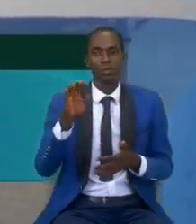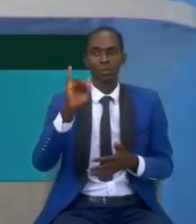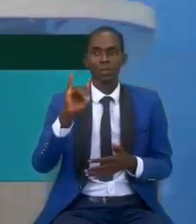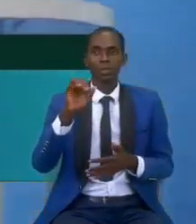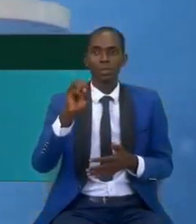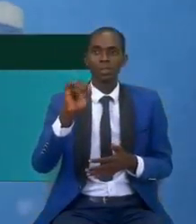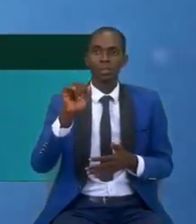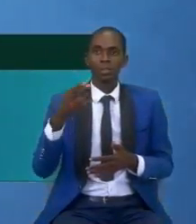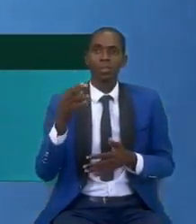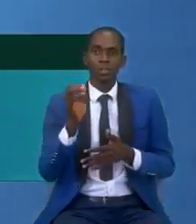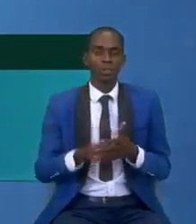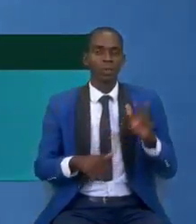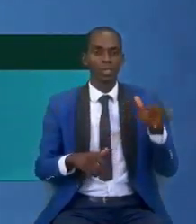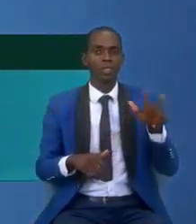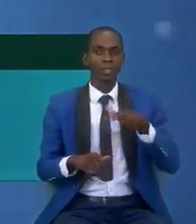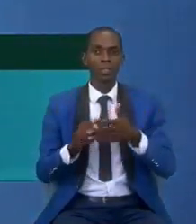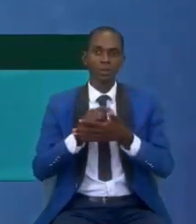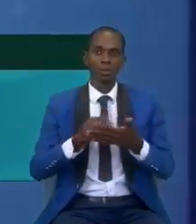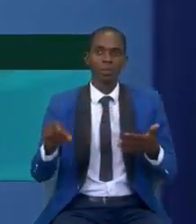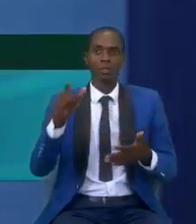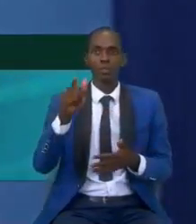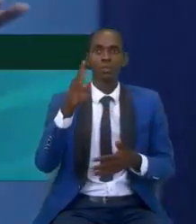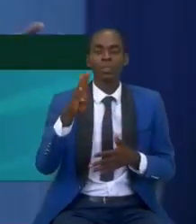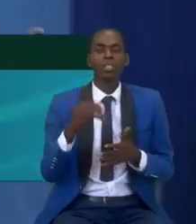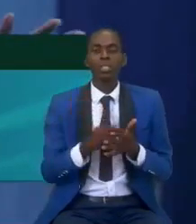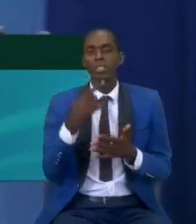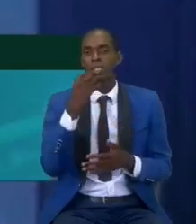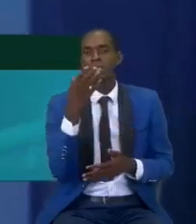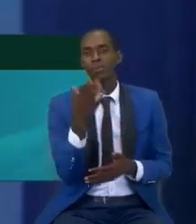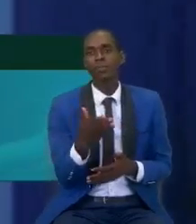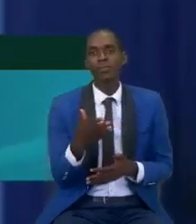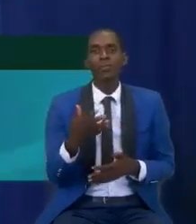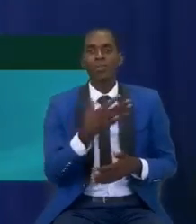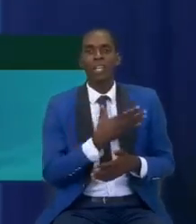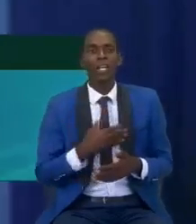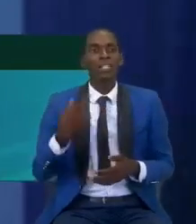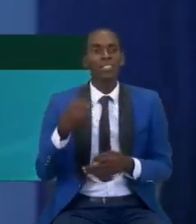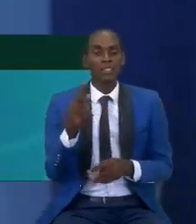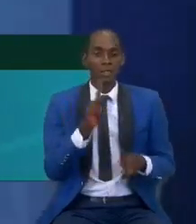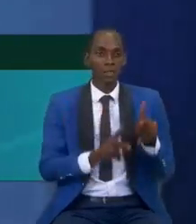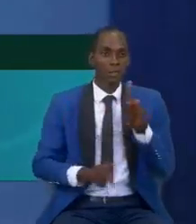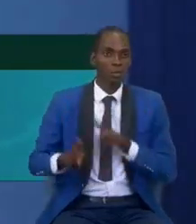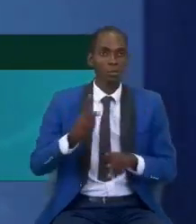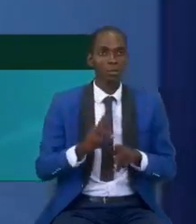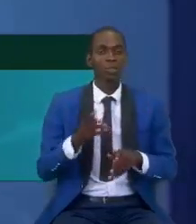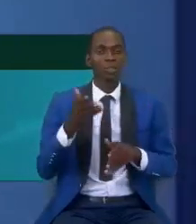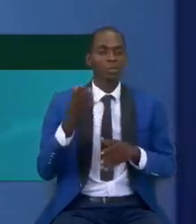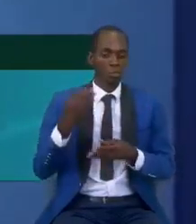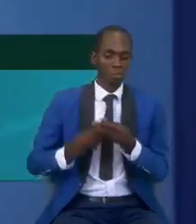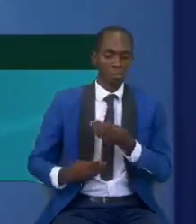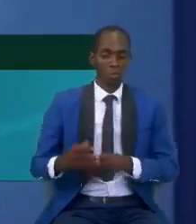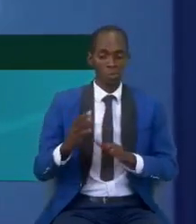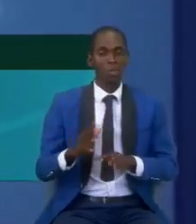and the inhabitant shall not say, I am sick. It says he'll so take